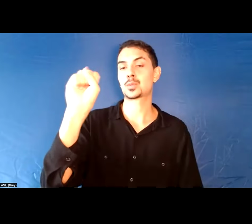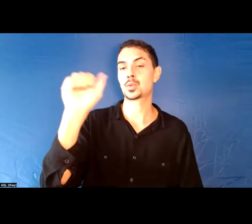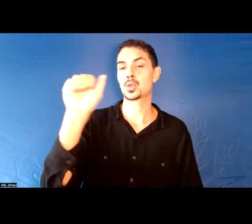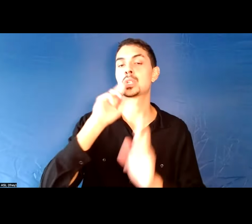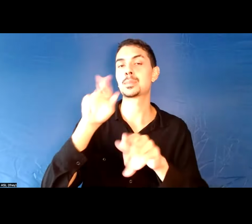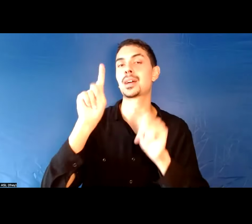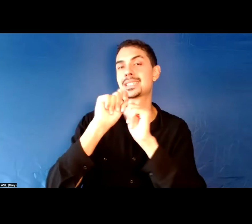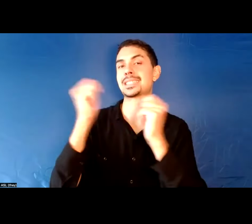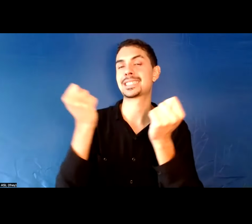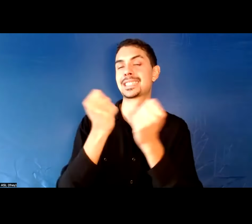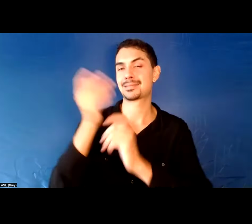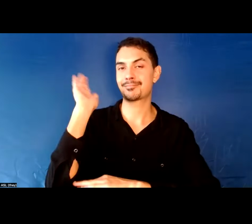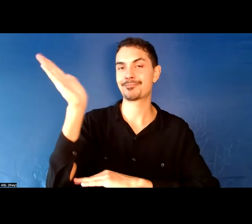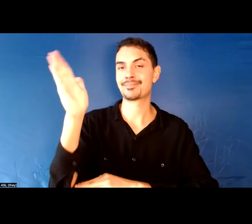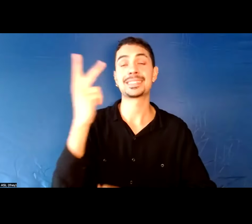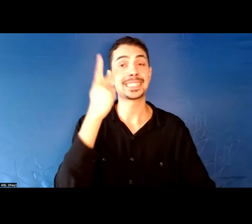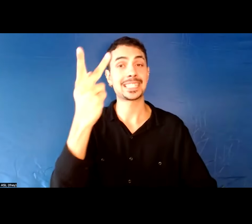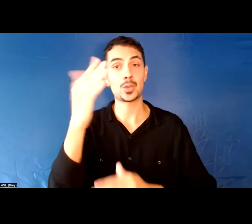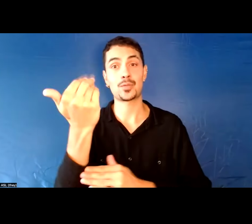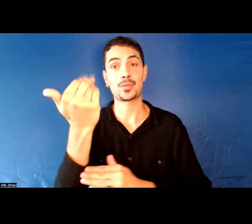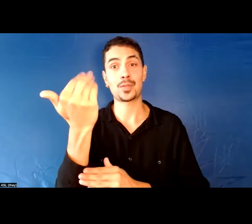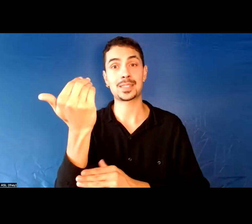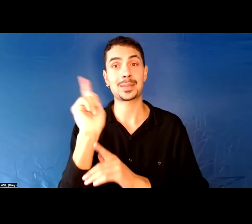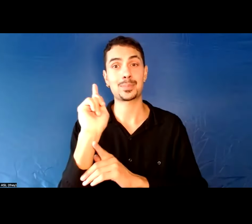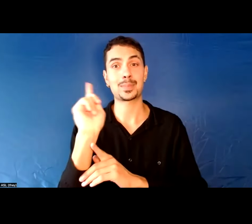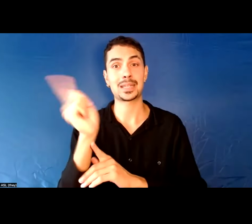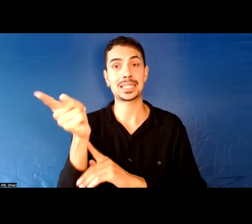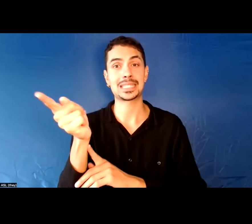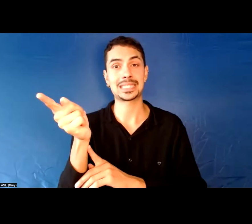All right, we'll see you in 15 minutes.